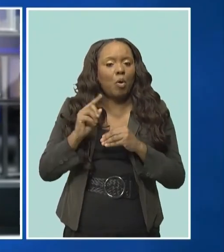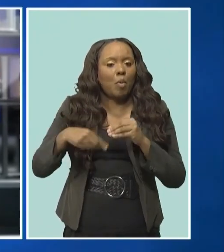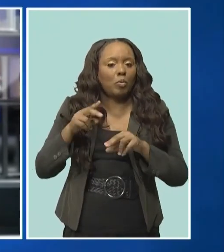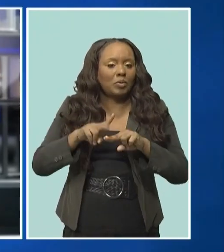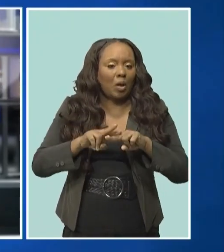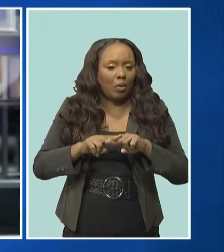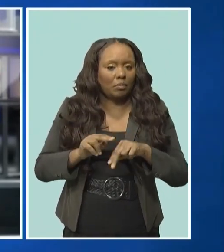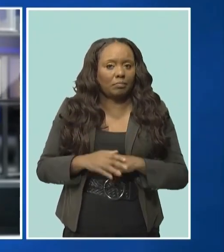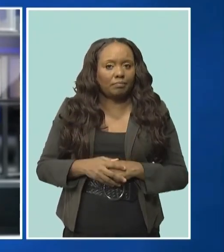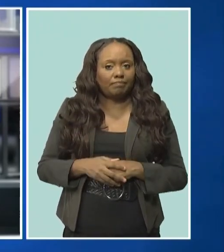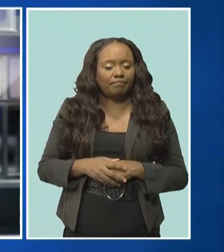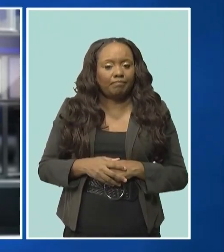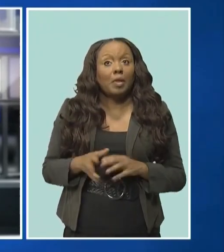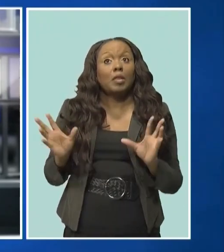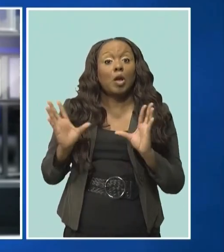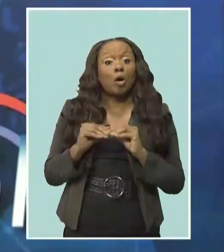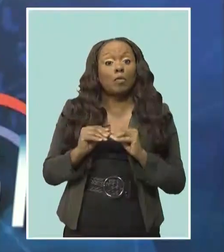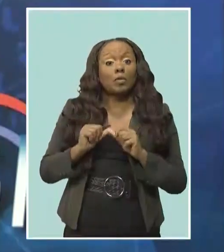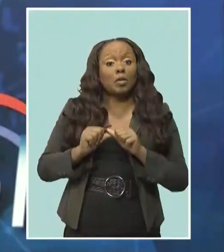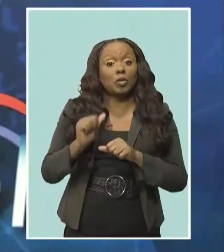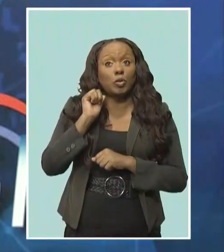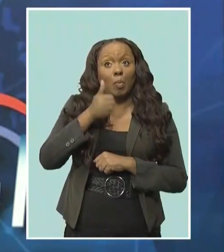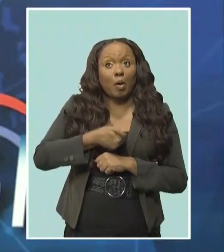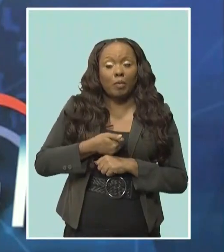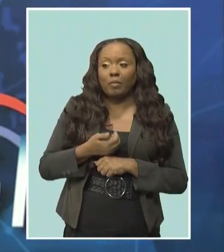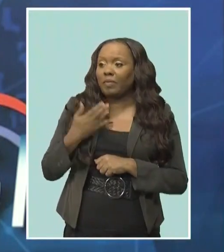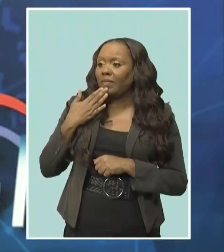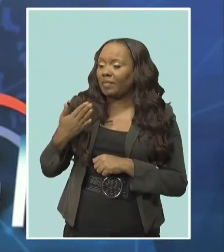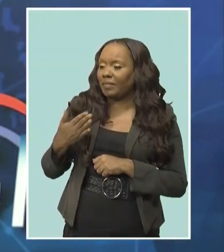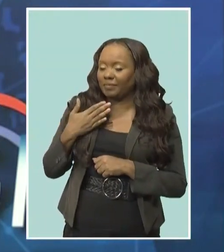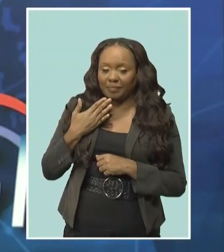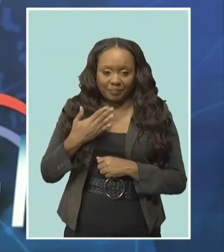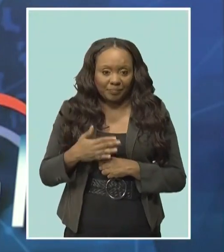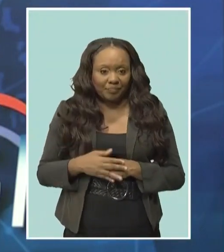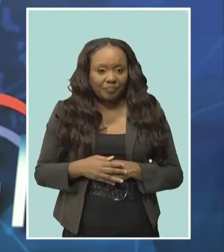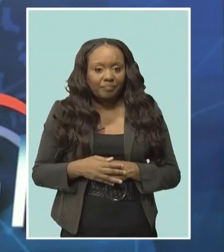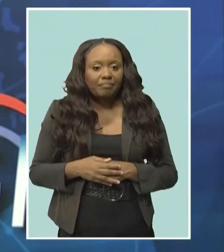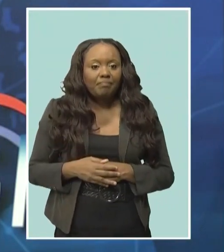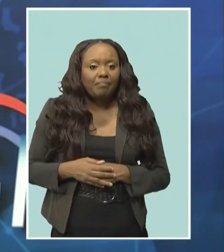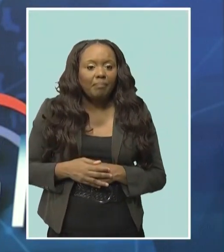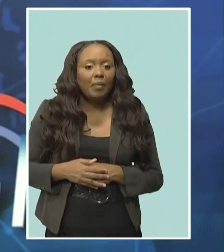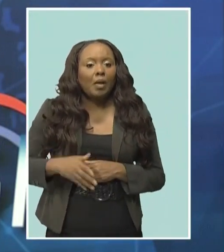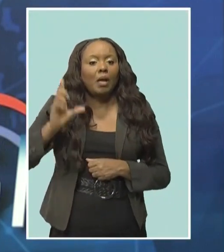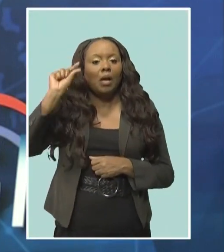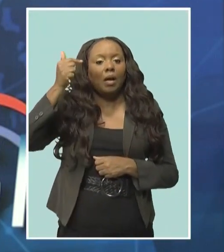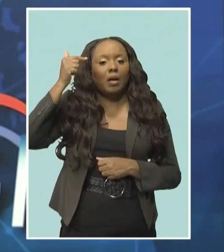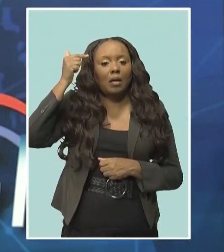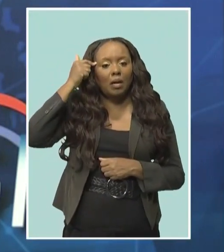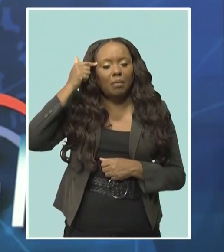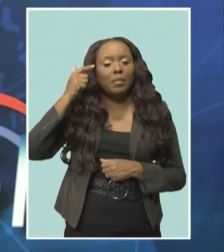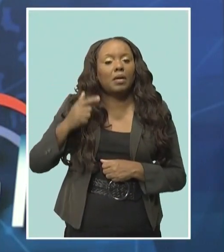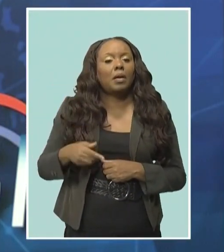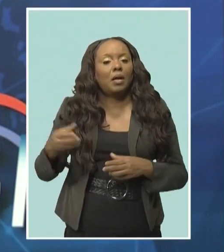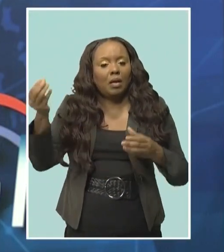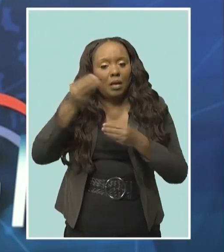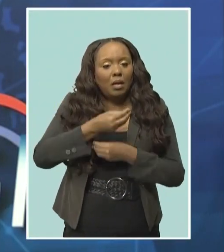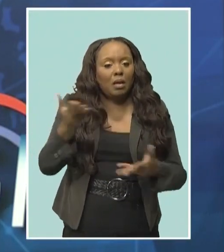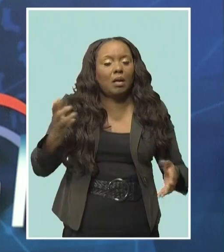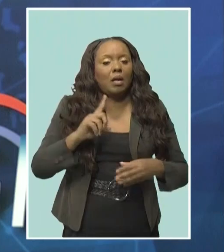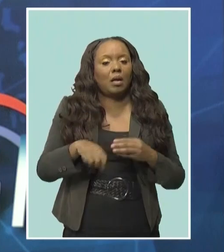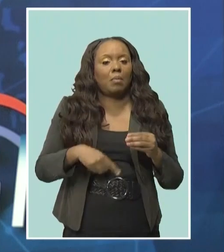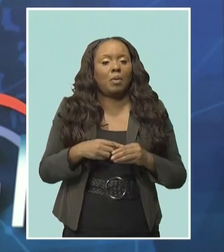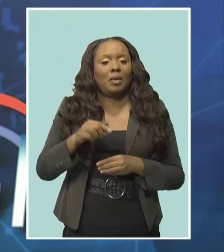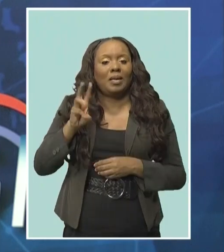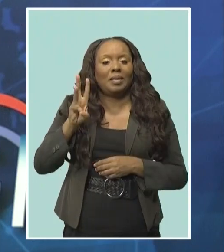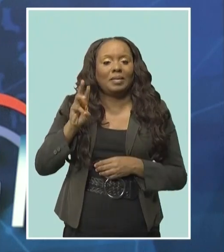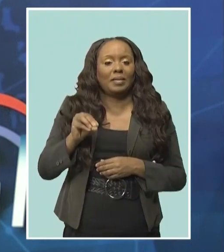Pearson? Wendy, thank you so much. In other news now, government has been clearing the air about the $60 fee surrounding the new